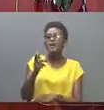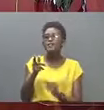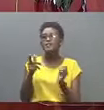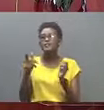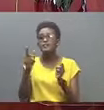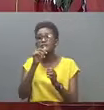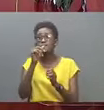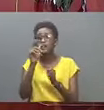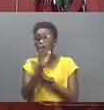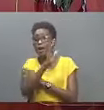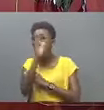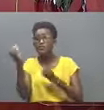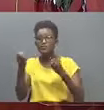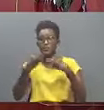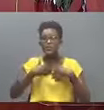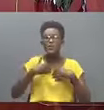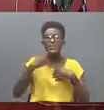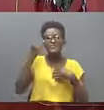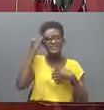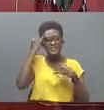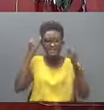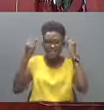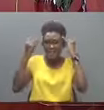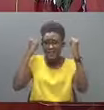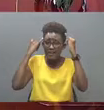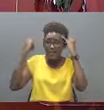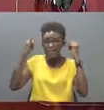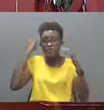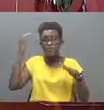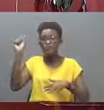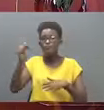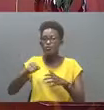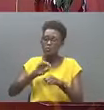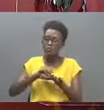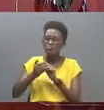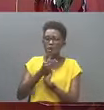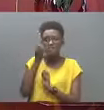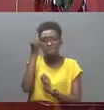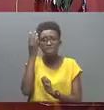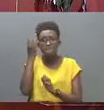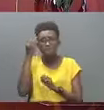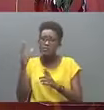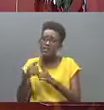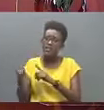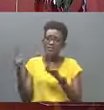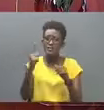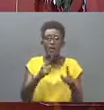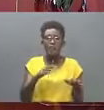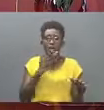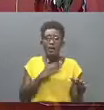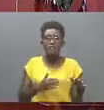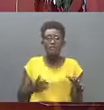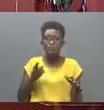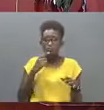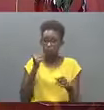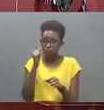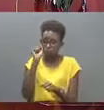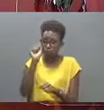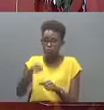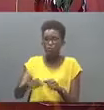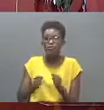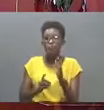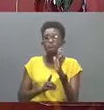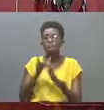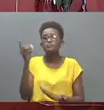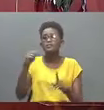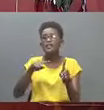we can innovate and invent so that we can come to the stage of modernism. Dukeneye kujya